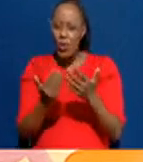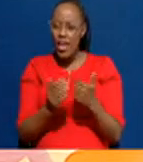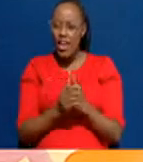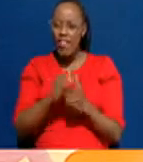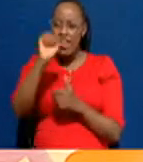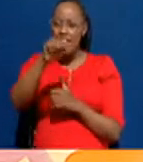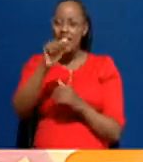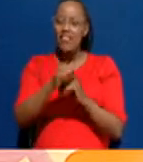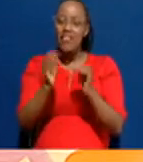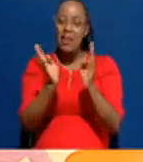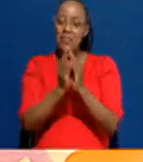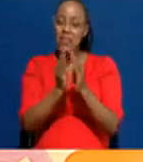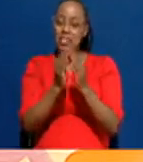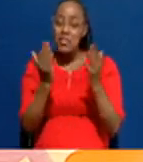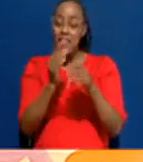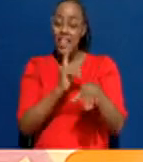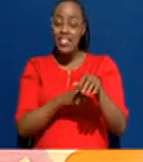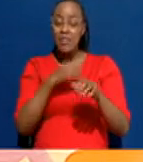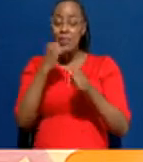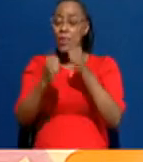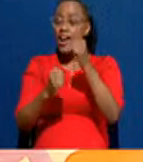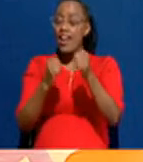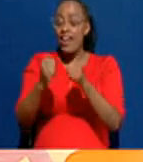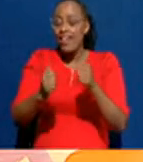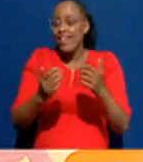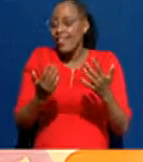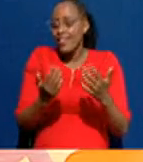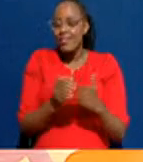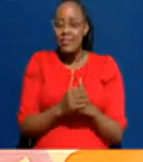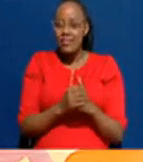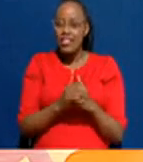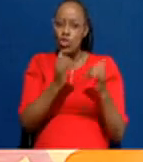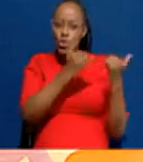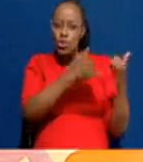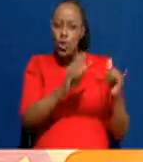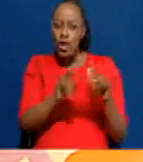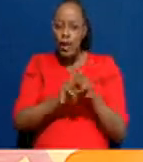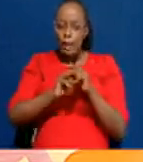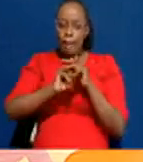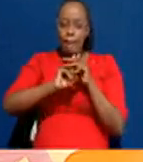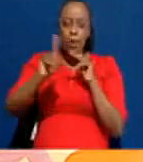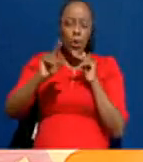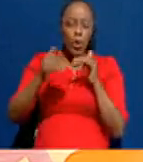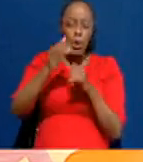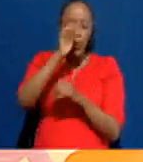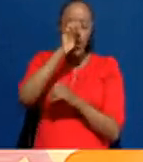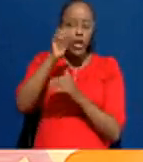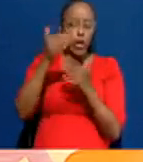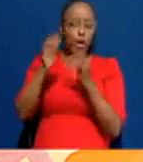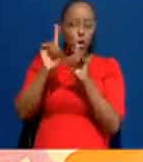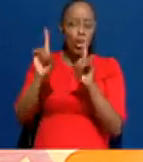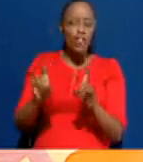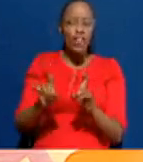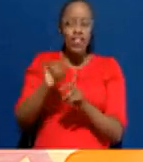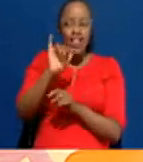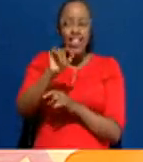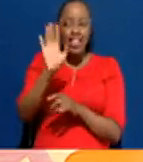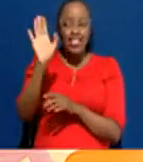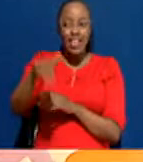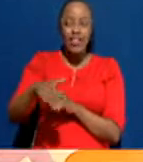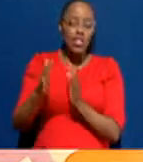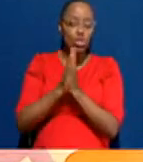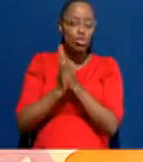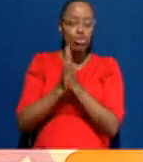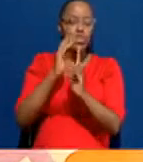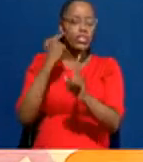Yeah, tulimit ukikimbia, so yes. And you tried to run away from him, ama? Yeah, that's a